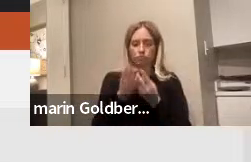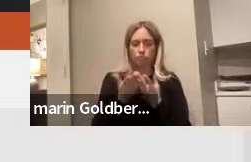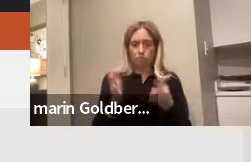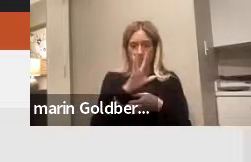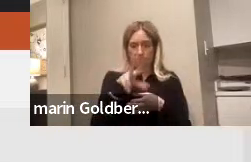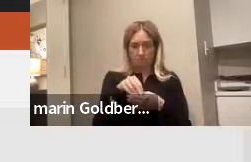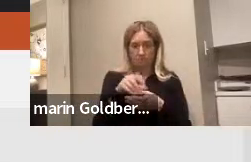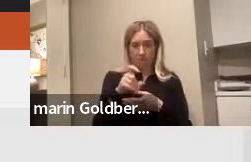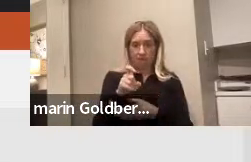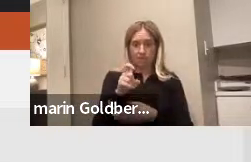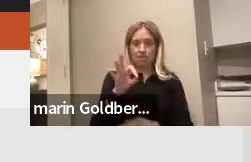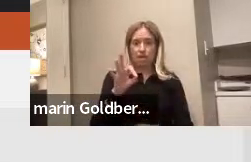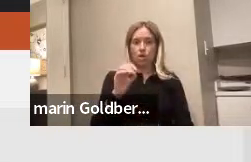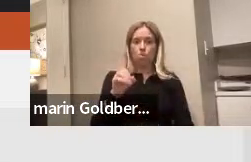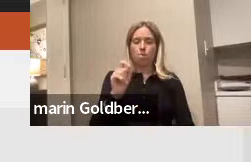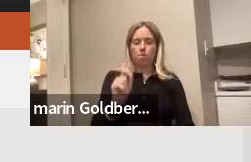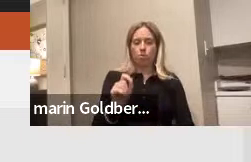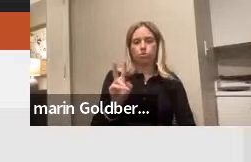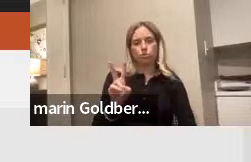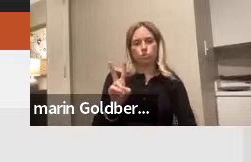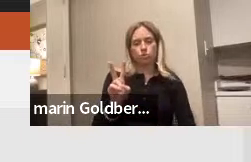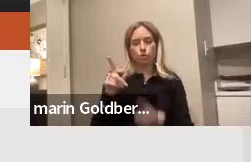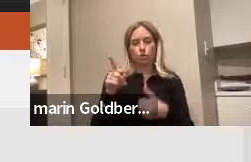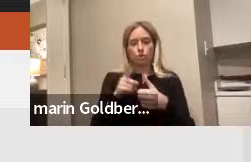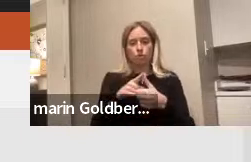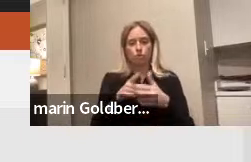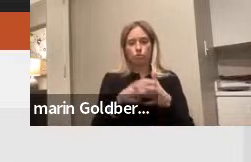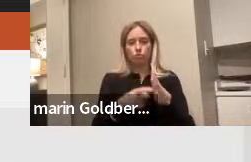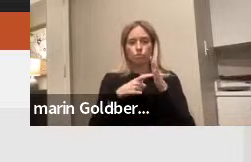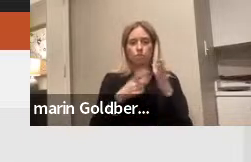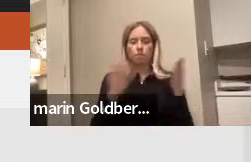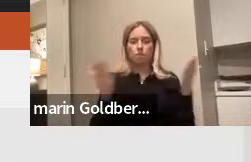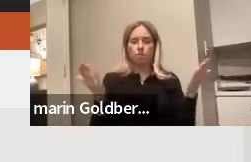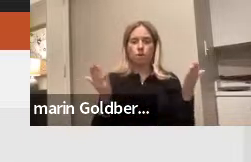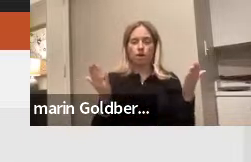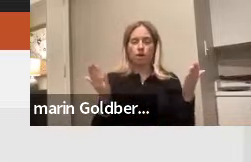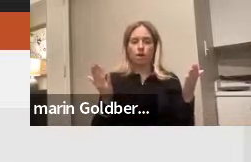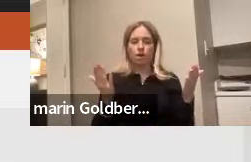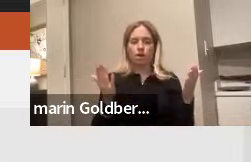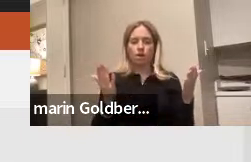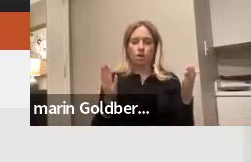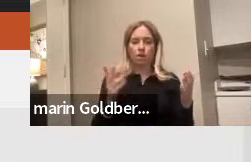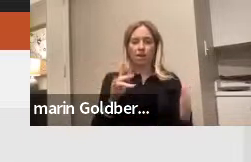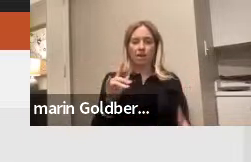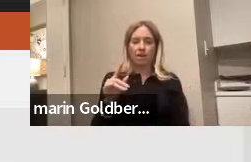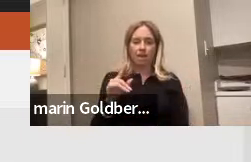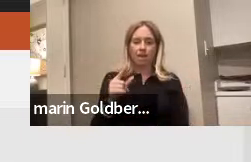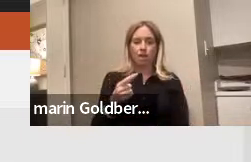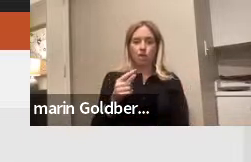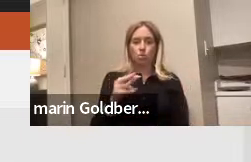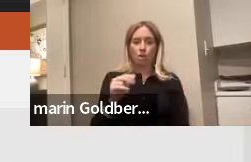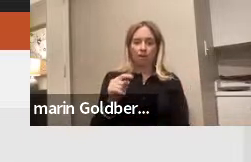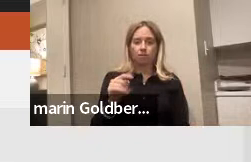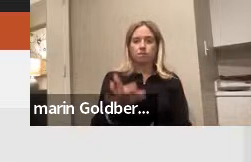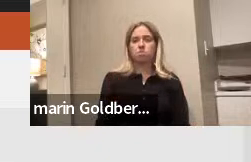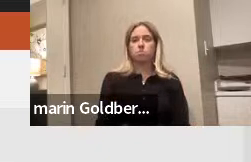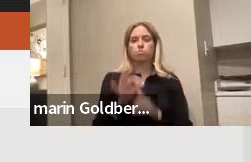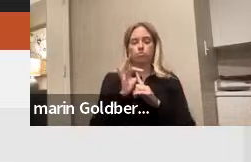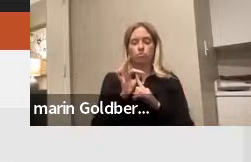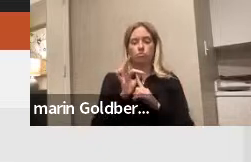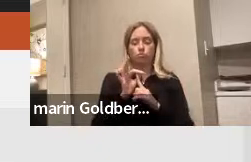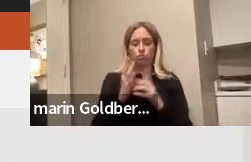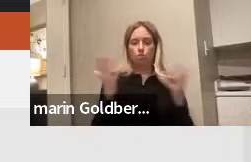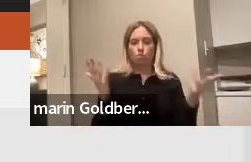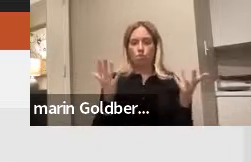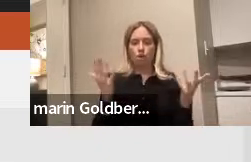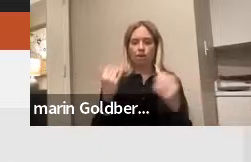X 901.2. The first requirement is that the board can grant a special exception if it finds